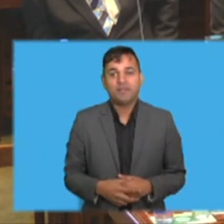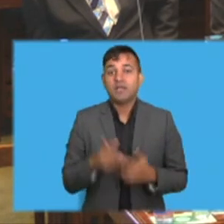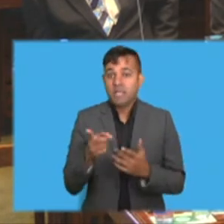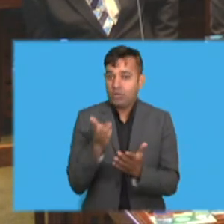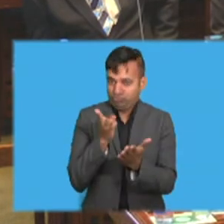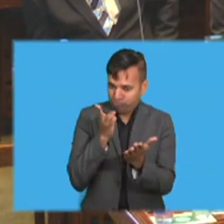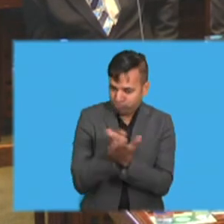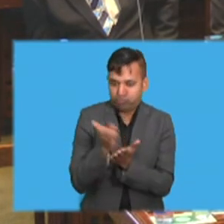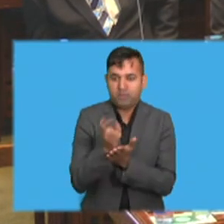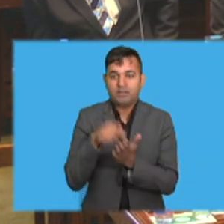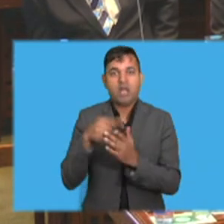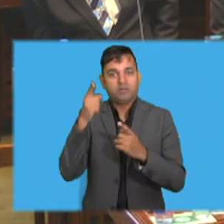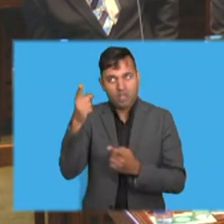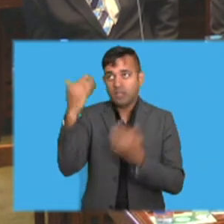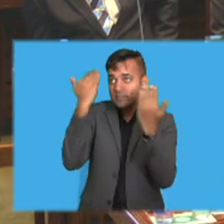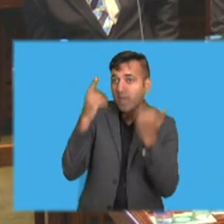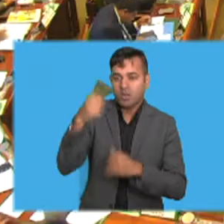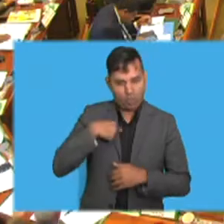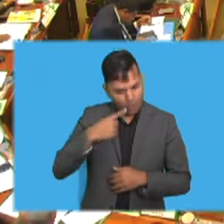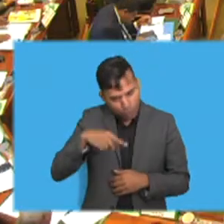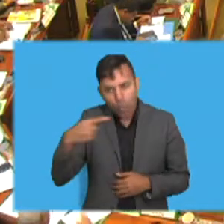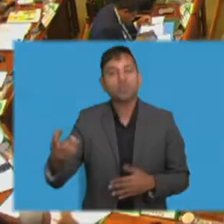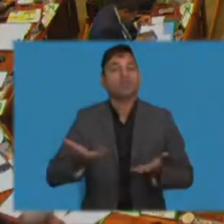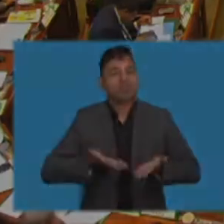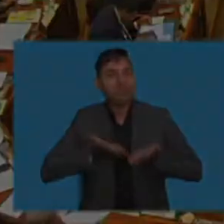carry Fiji into the future. Thank you.